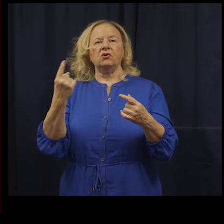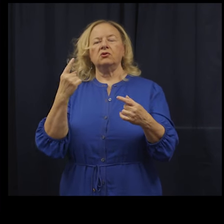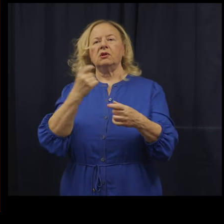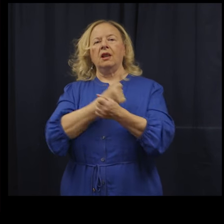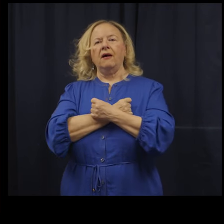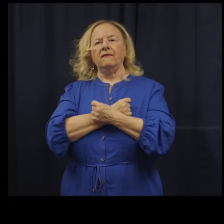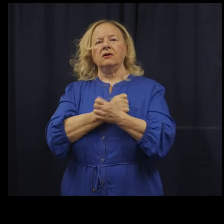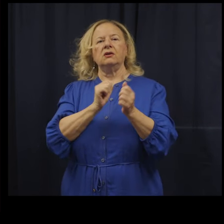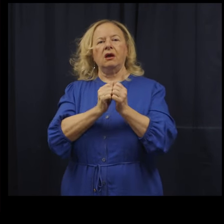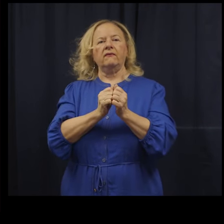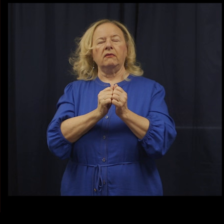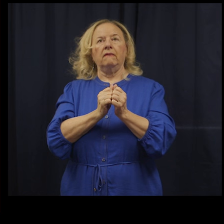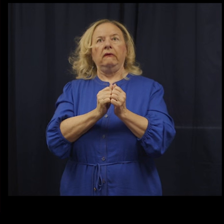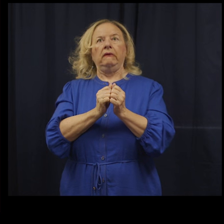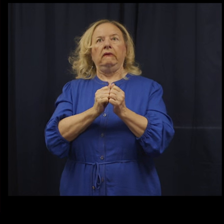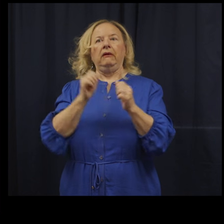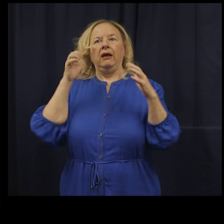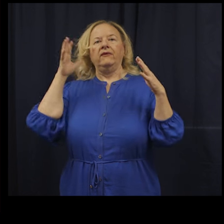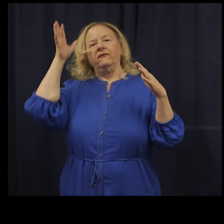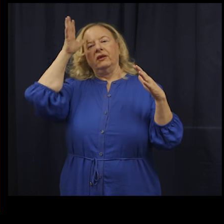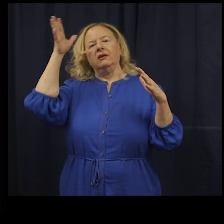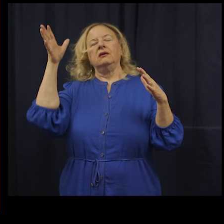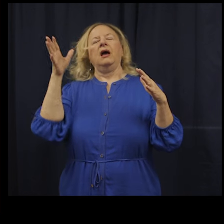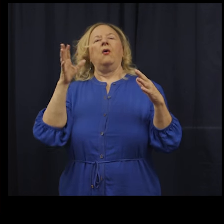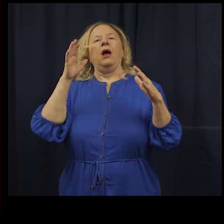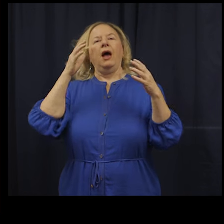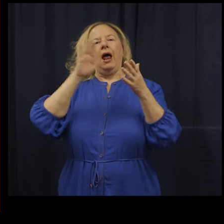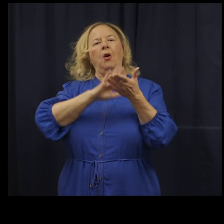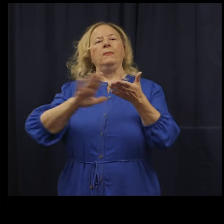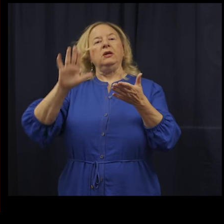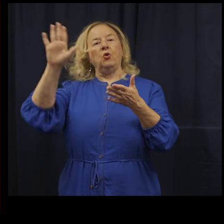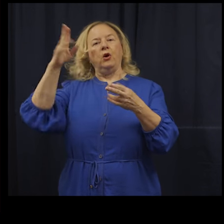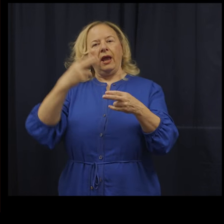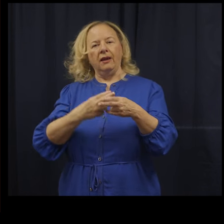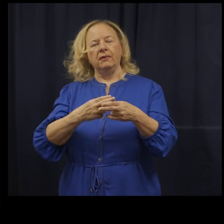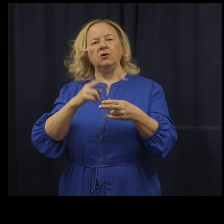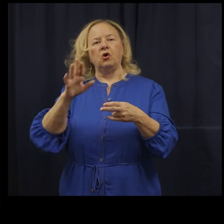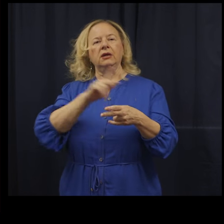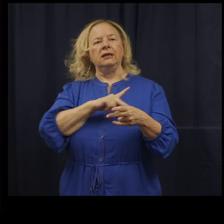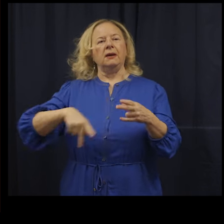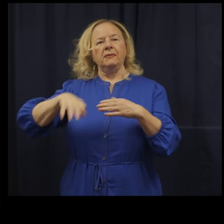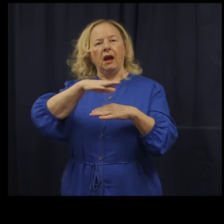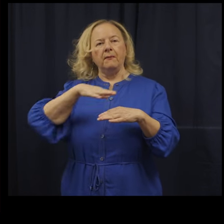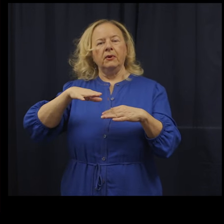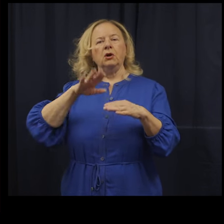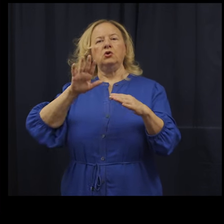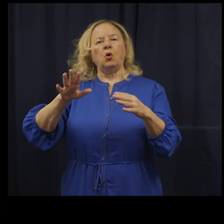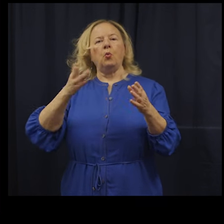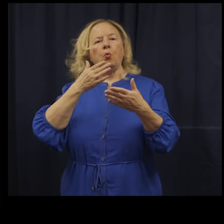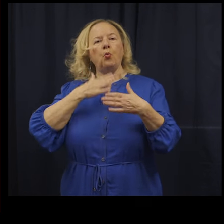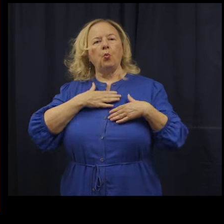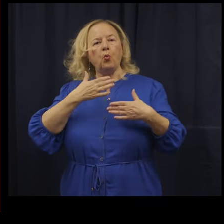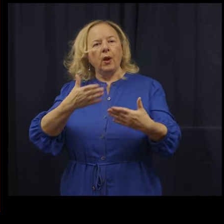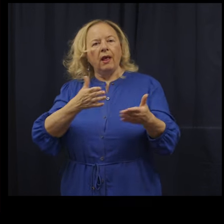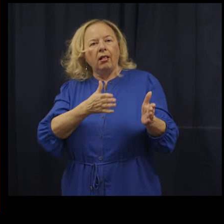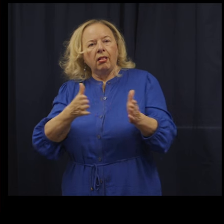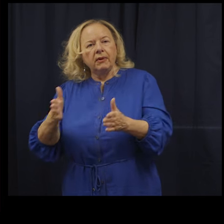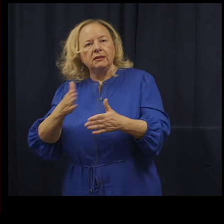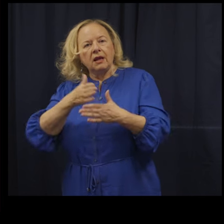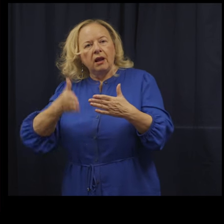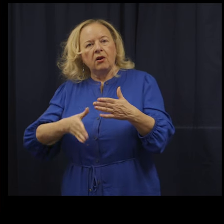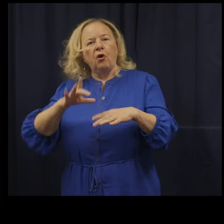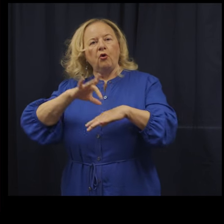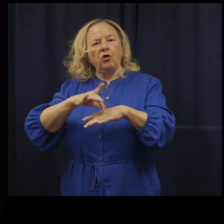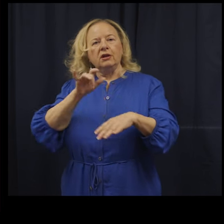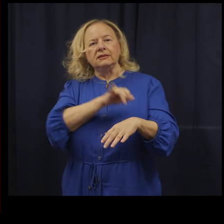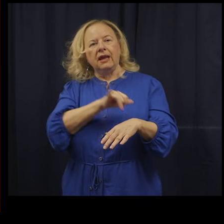Amen. Together, our Father, who art in heaven, hallowed be your name. Your kingdom come, your will be done, on